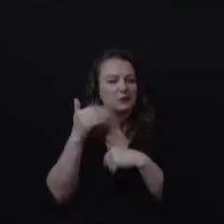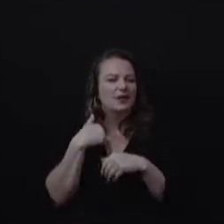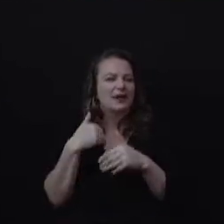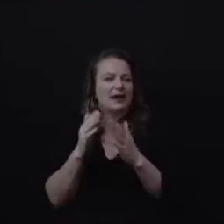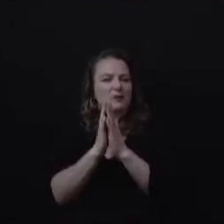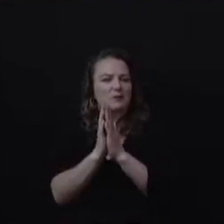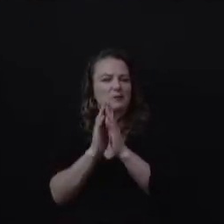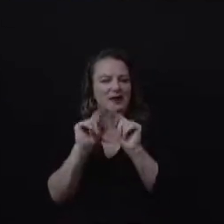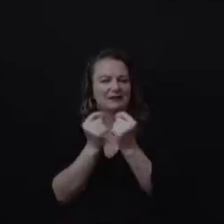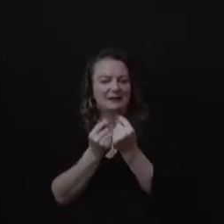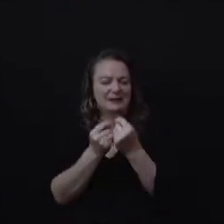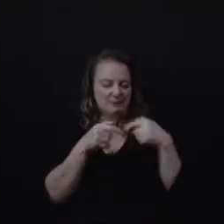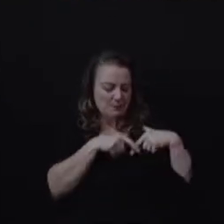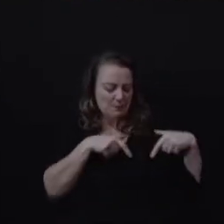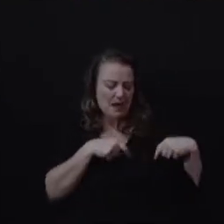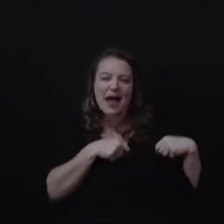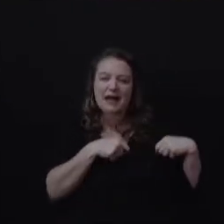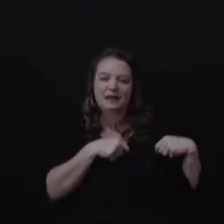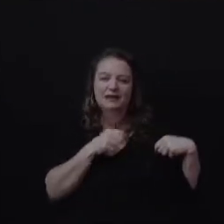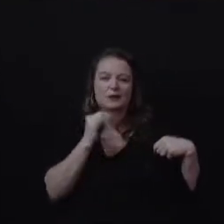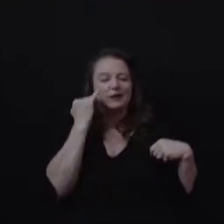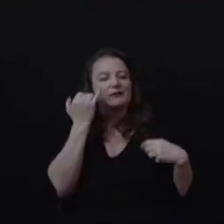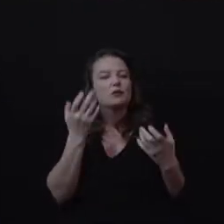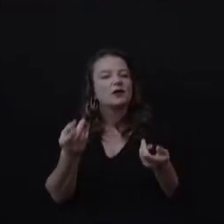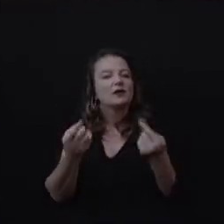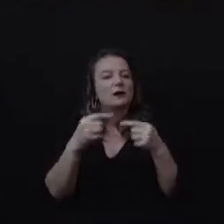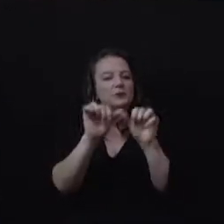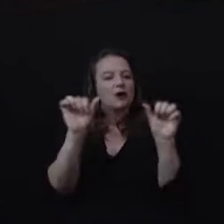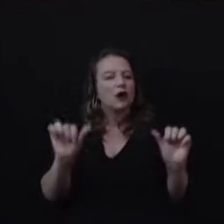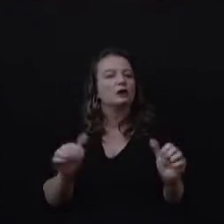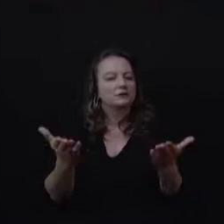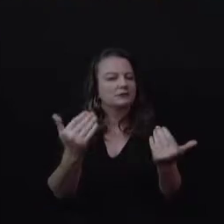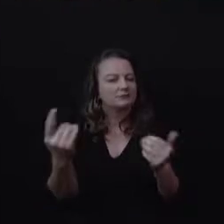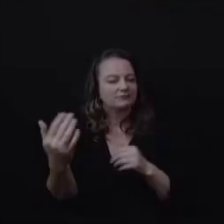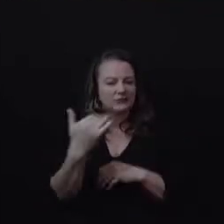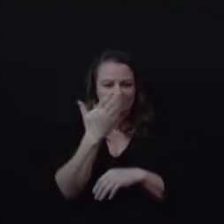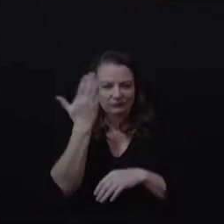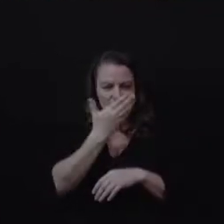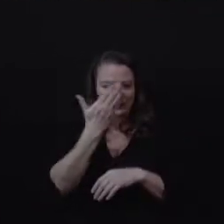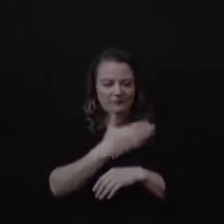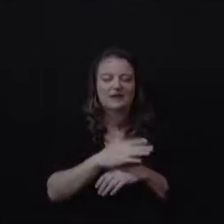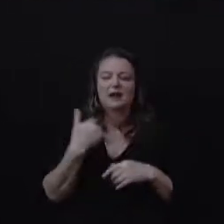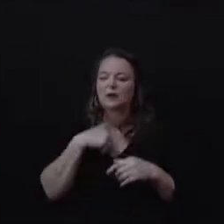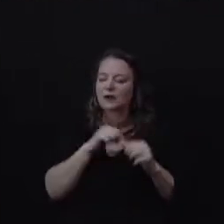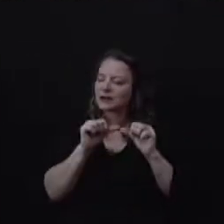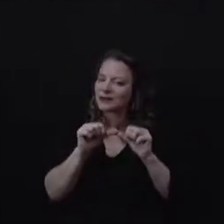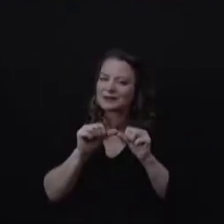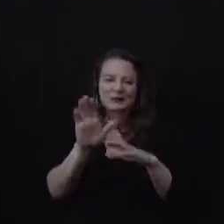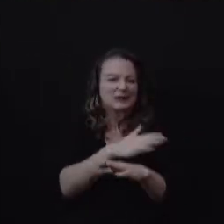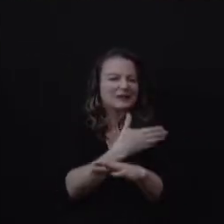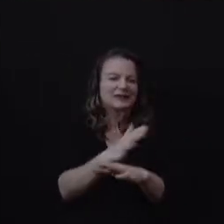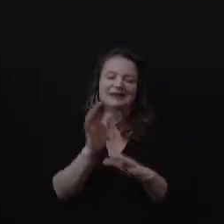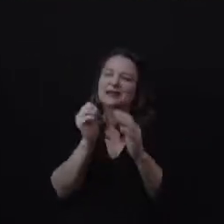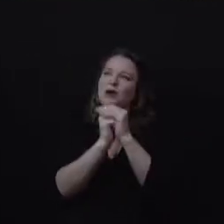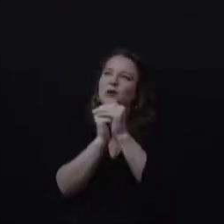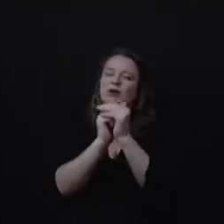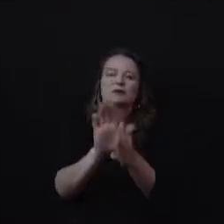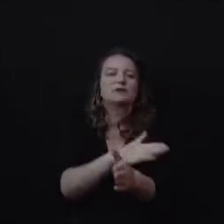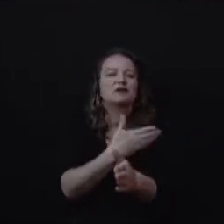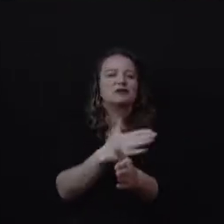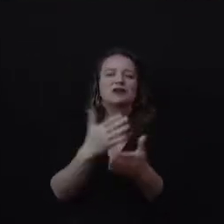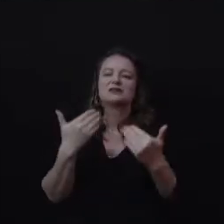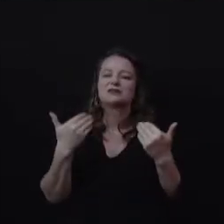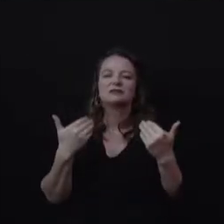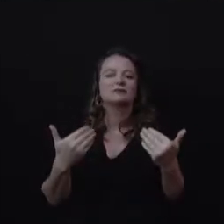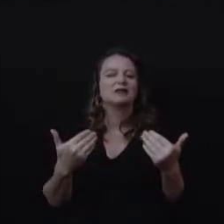badge on, or you can come to the altars if you want to pray on your own, and then we're going to continue to sing and have worship and song. And so take